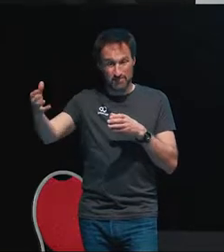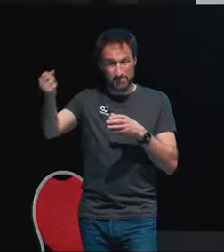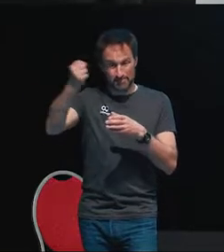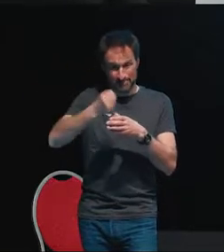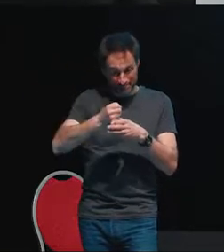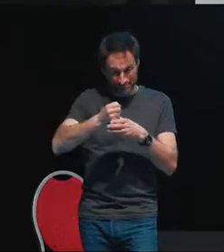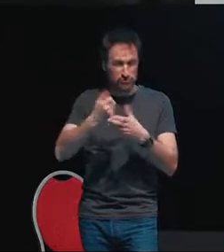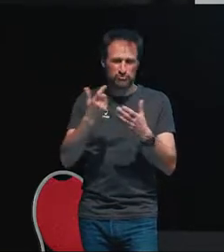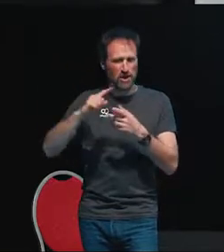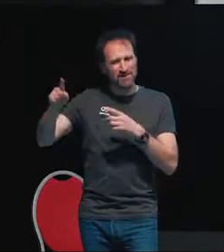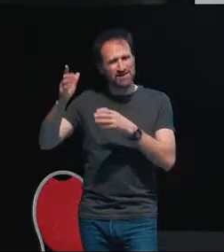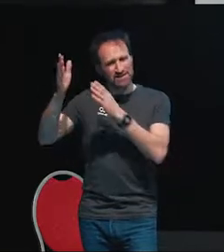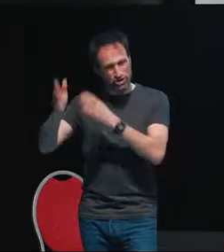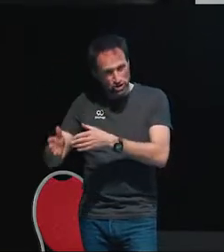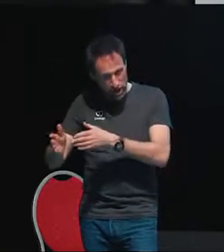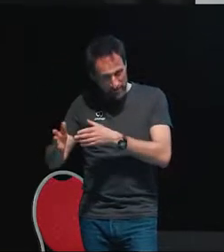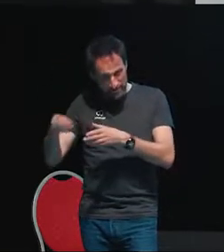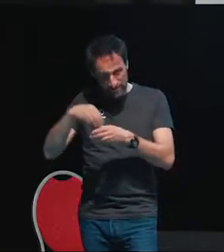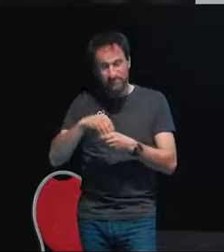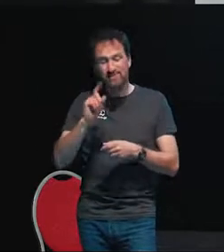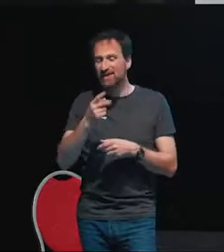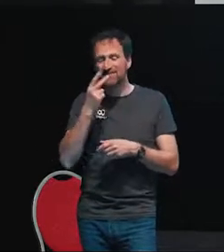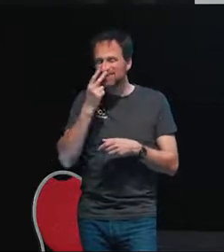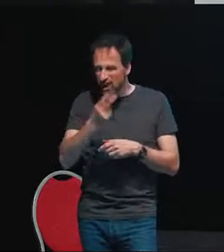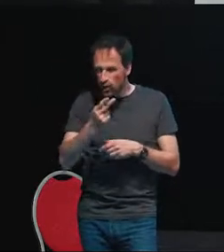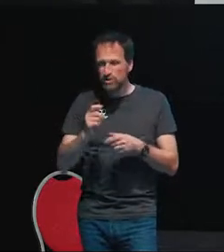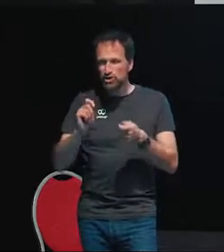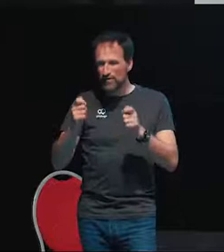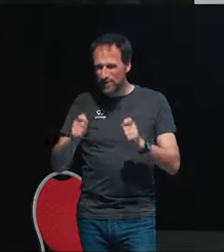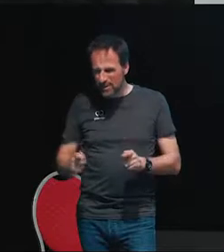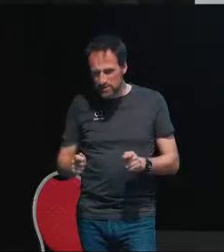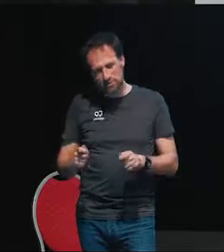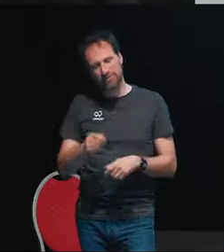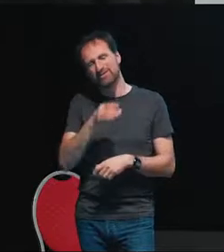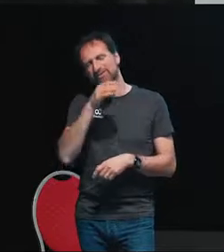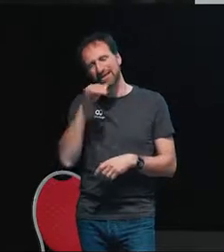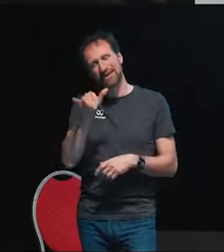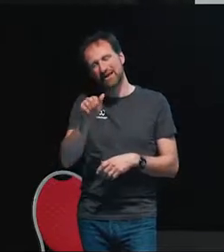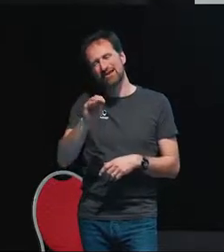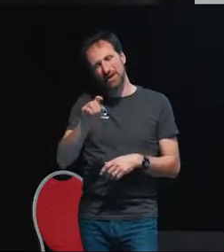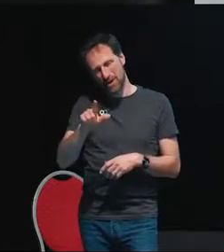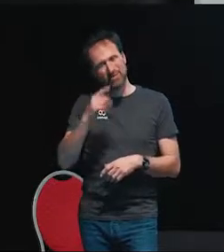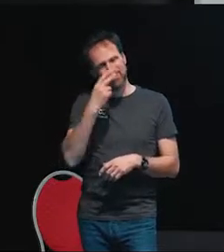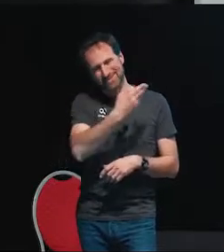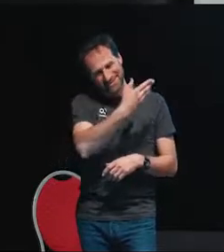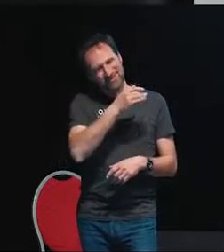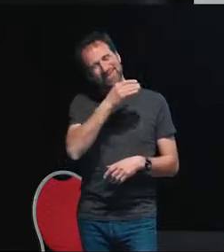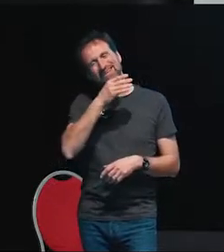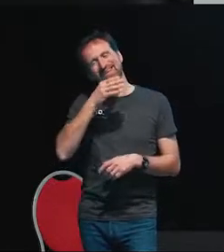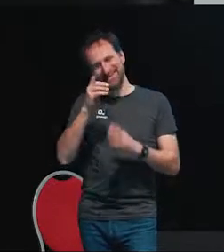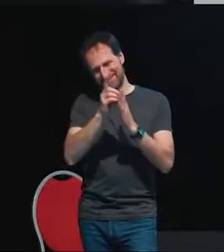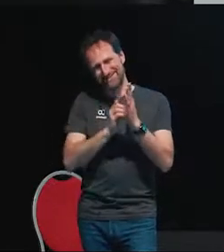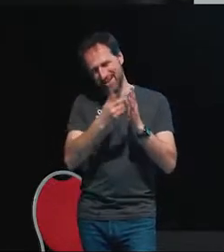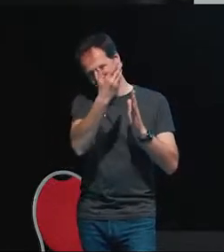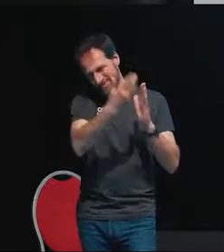then we're gonna look very briefly at the configuration there is a lot of llamó you can see there's there's a lot of data here but we're gonna